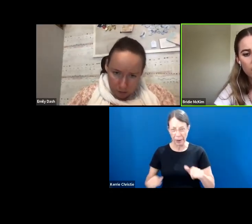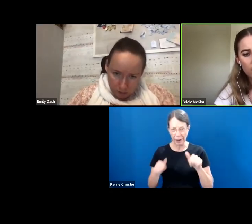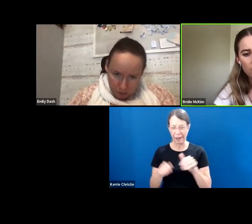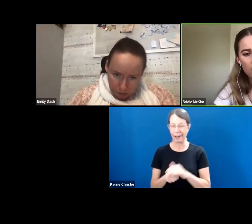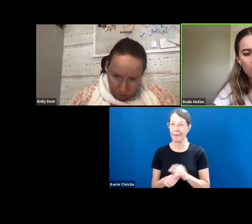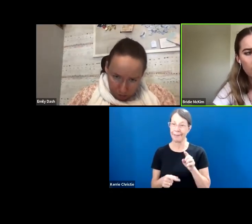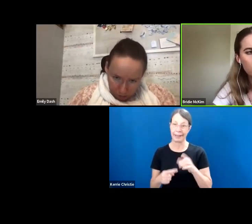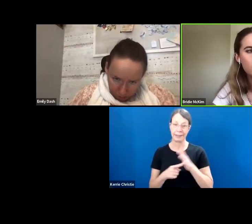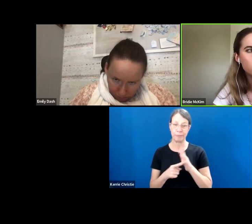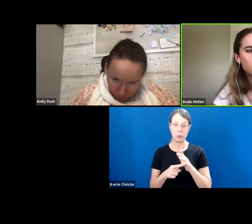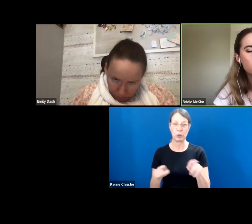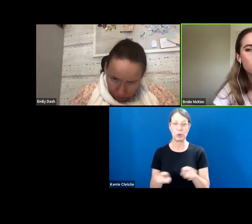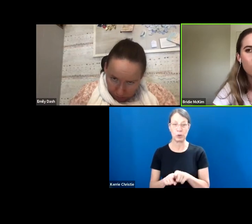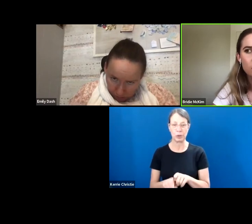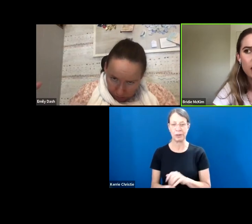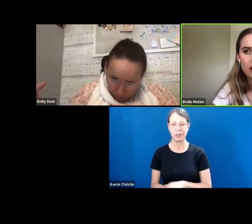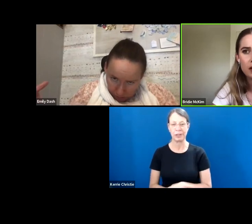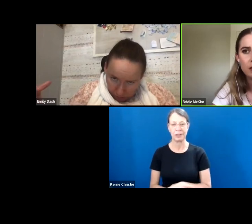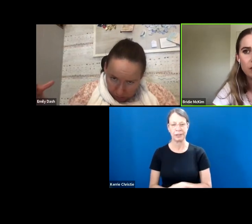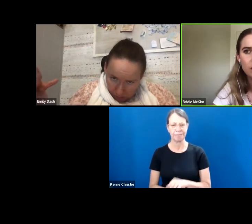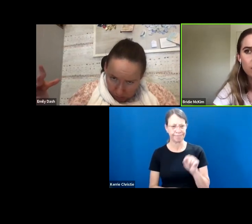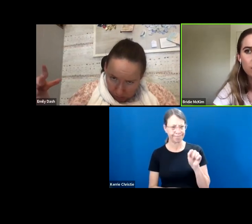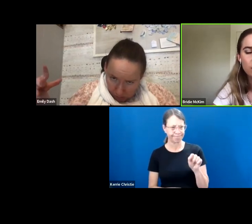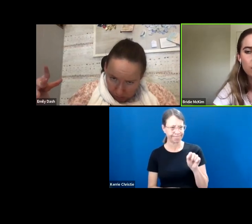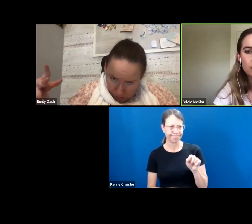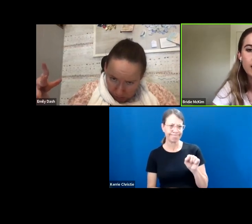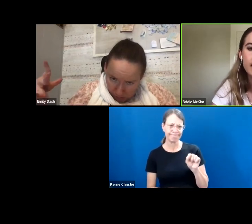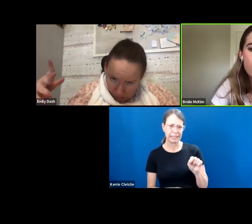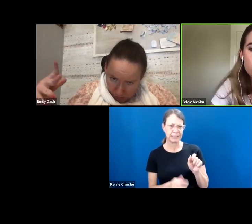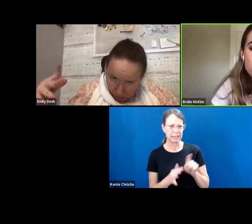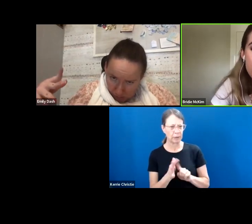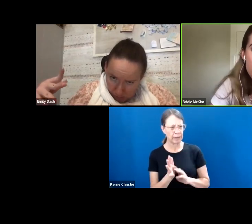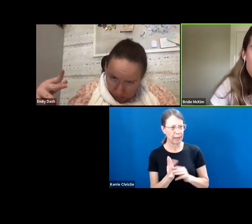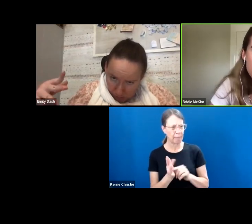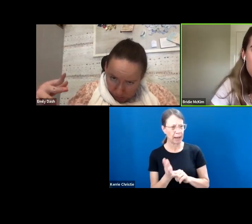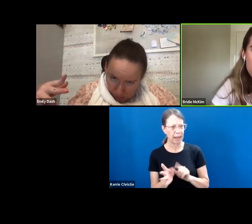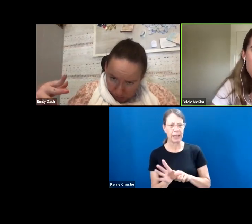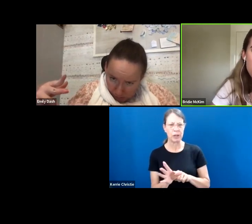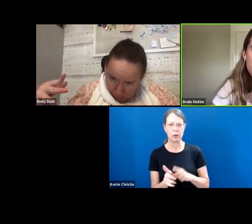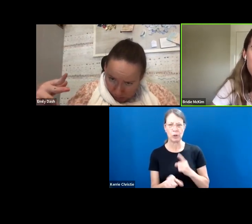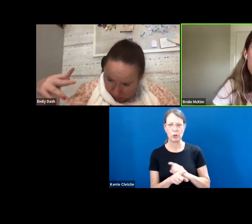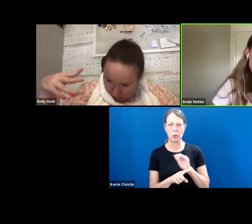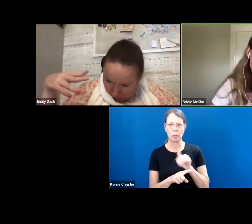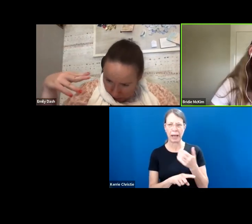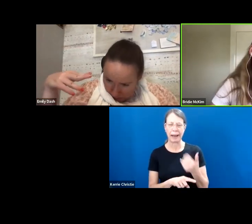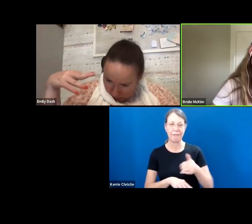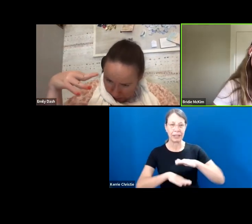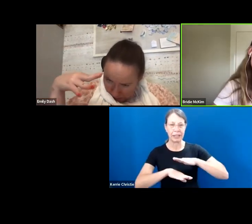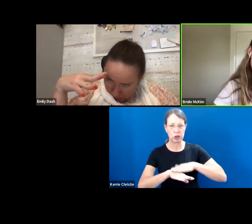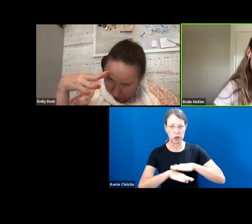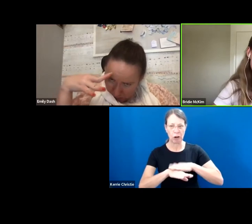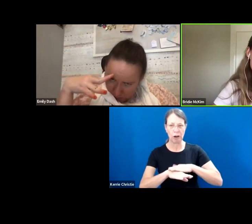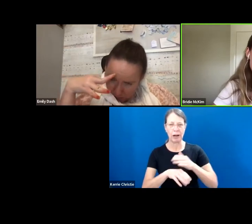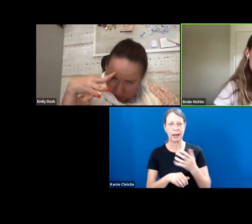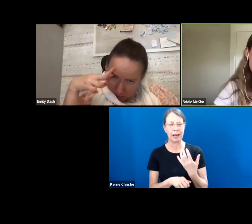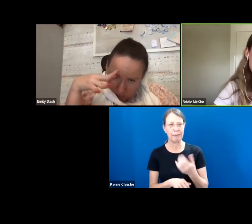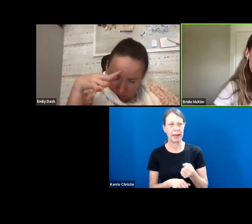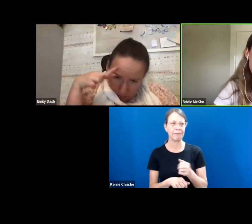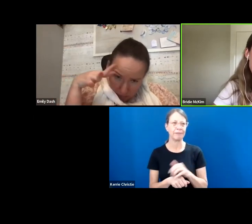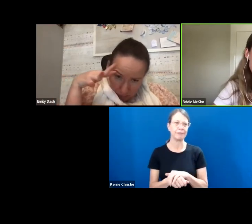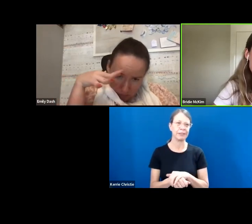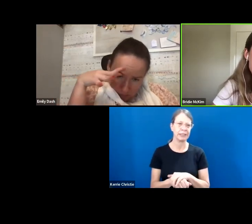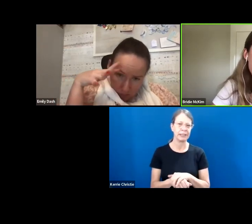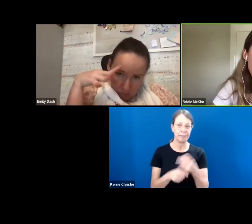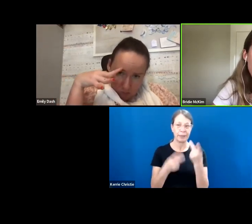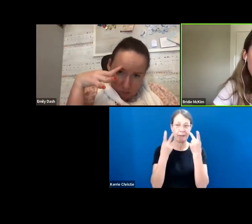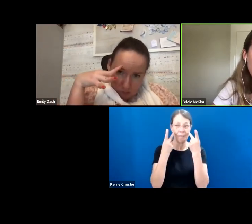Yeah. Emily, you talk a lot about taking up space and being visual and being in the room.